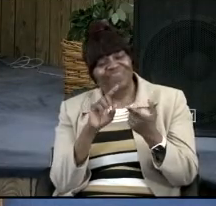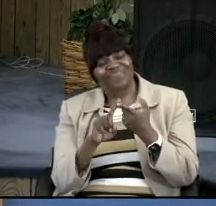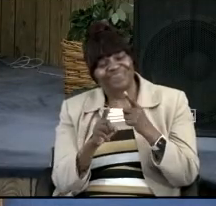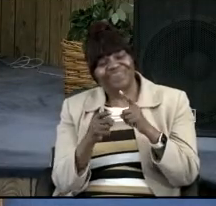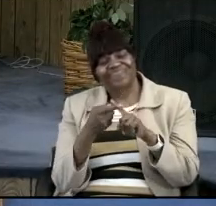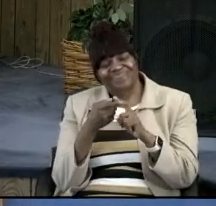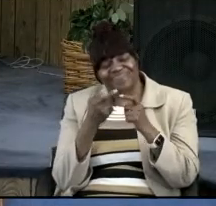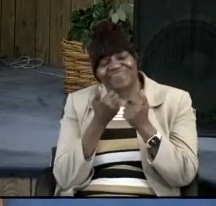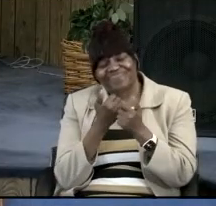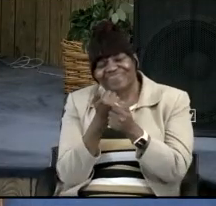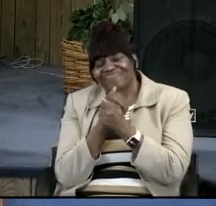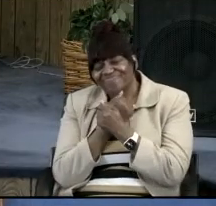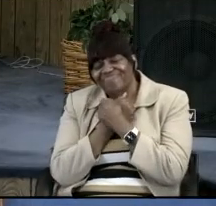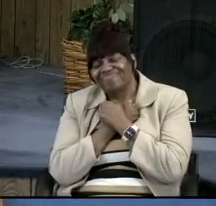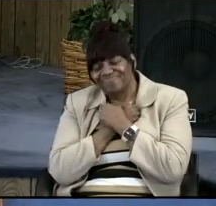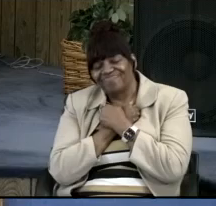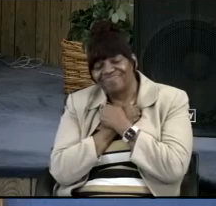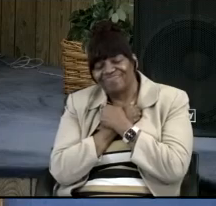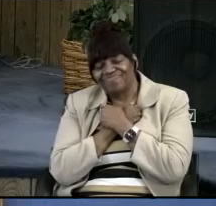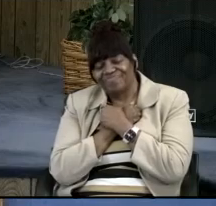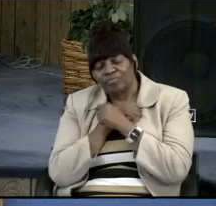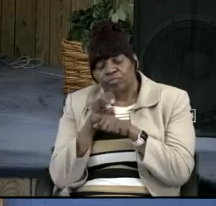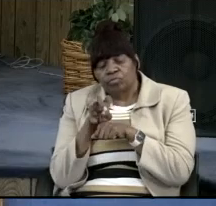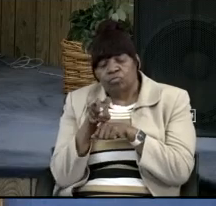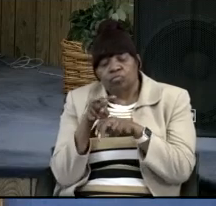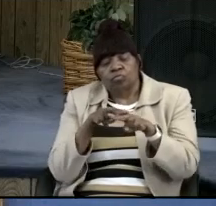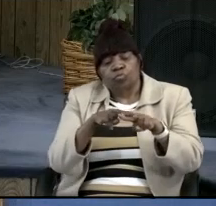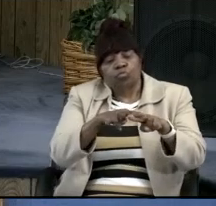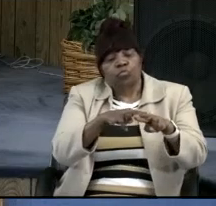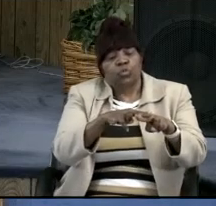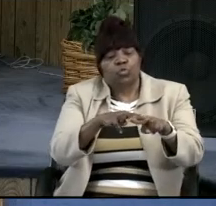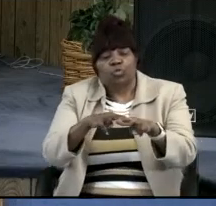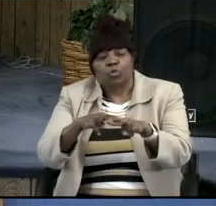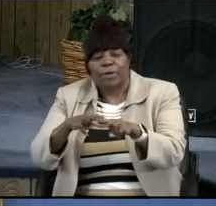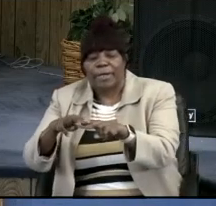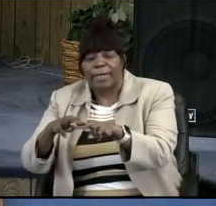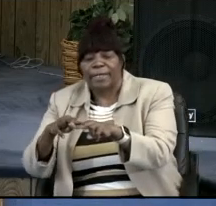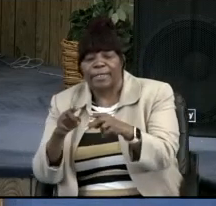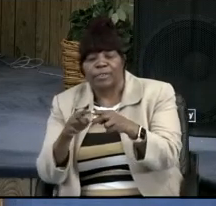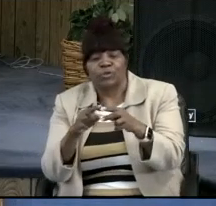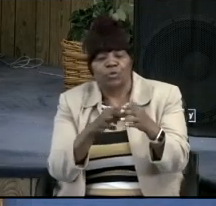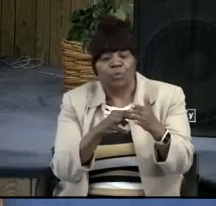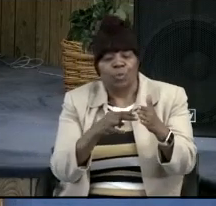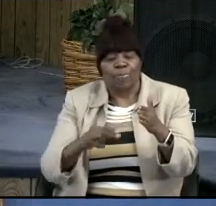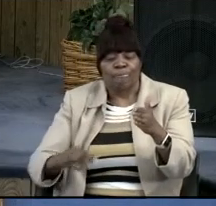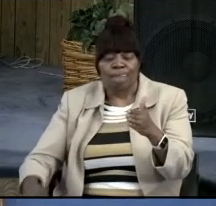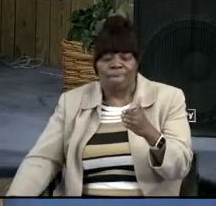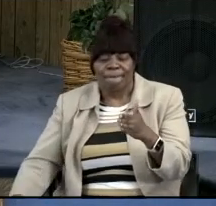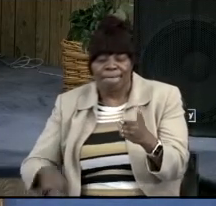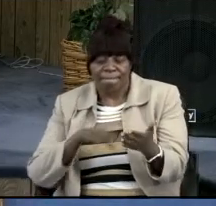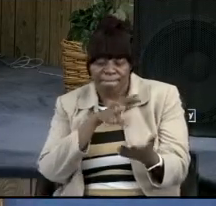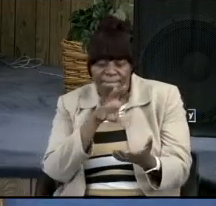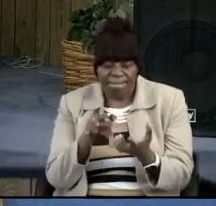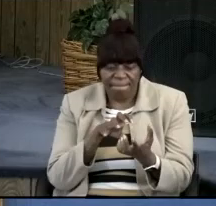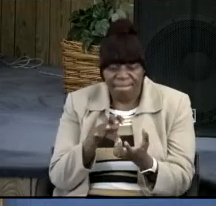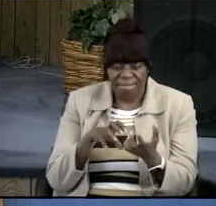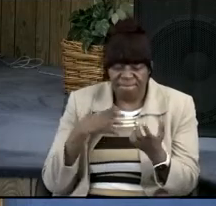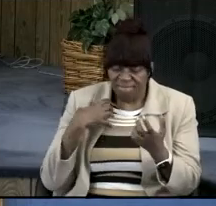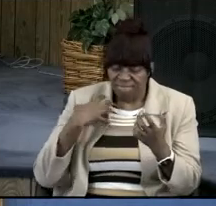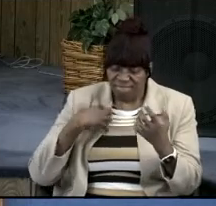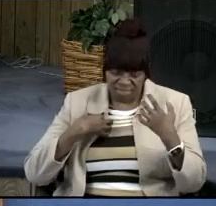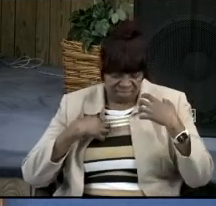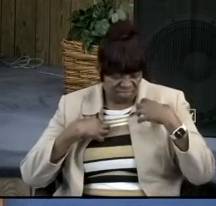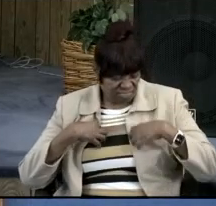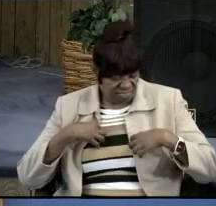be buddies so bad that we on a freight train to hell with them. I mean, you so messed up, you scratching and itching,